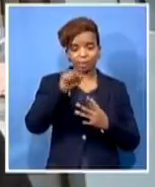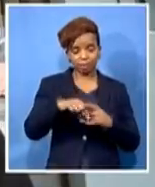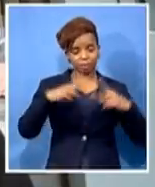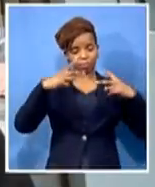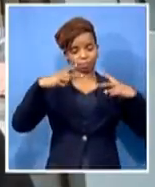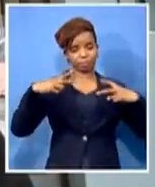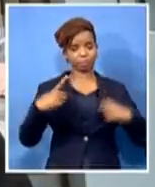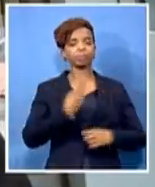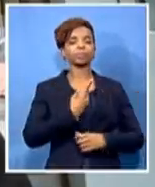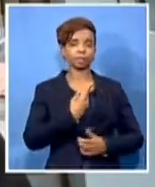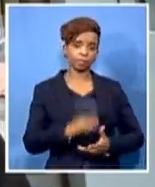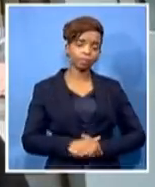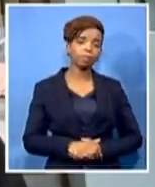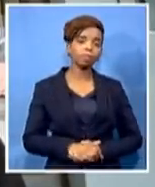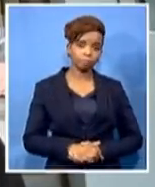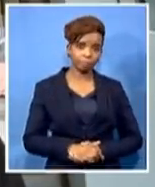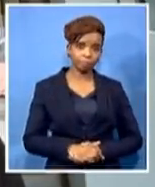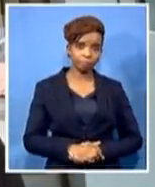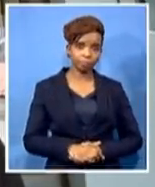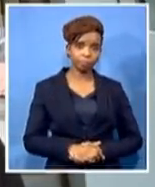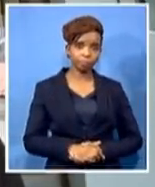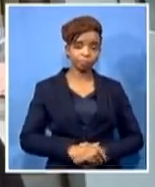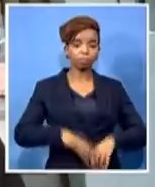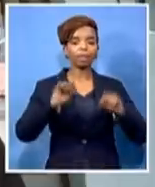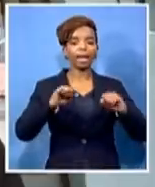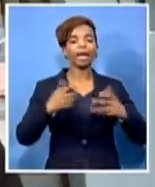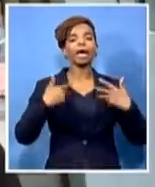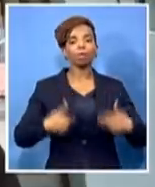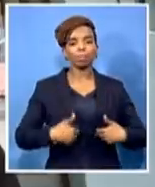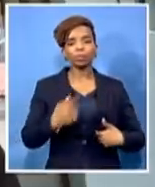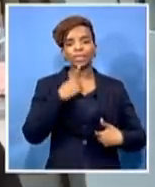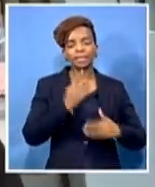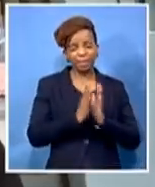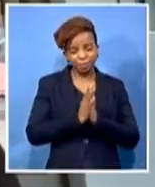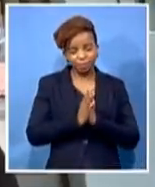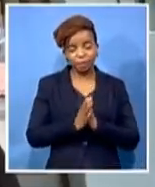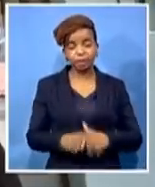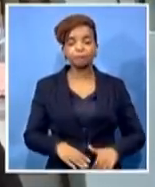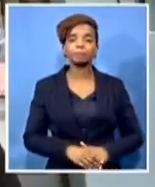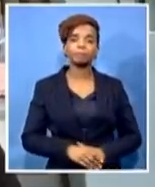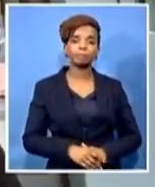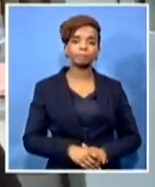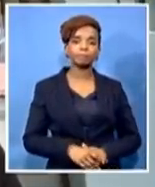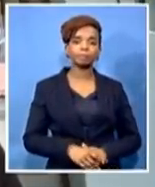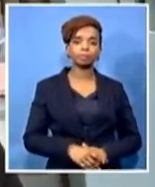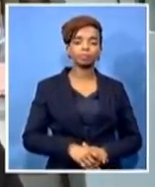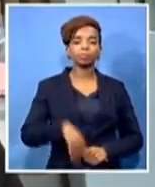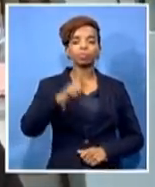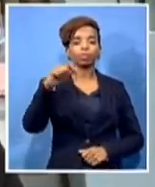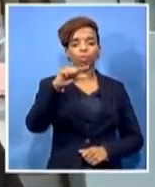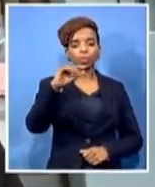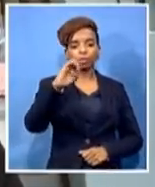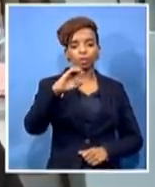Please allow me to say what George Orwell said. The